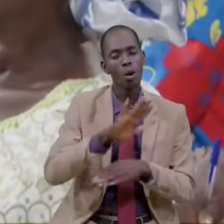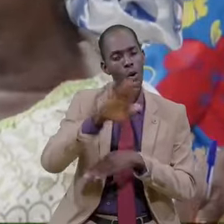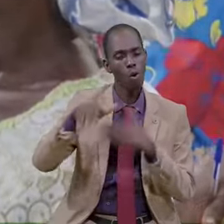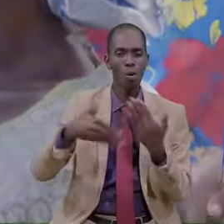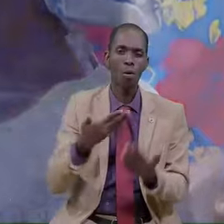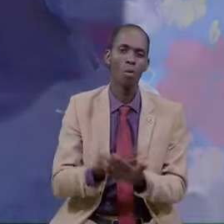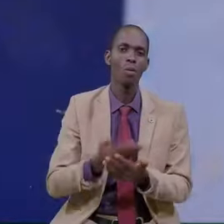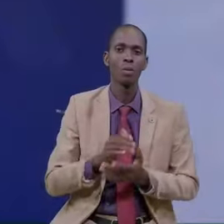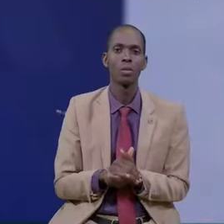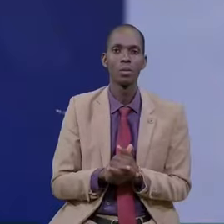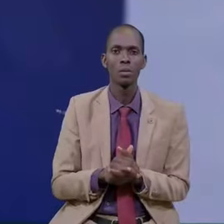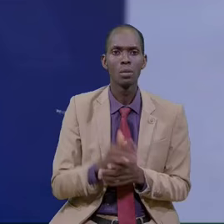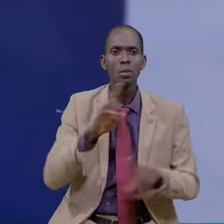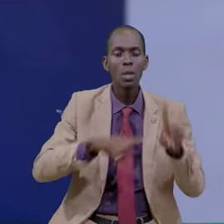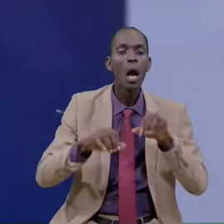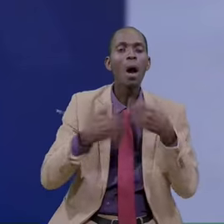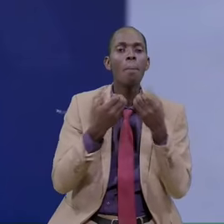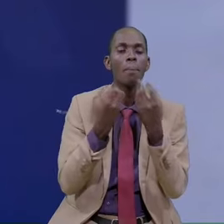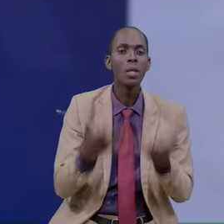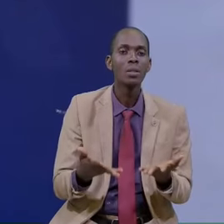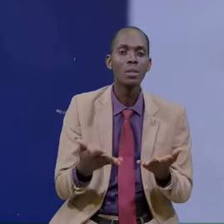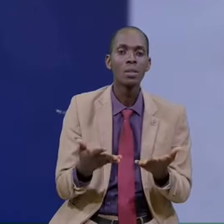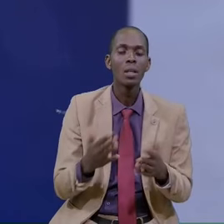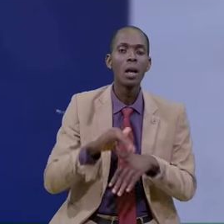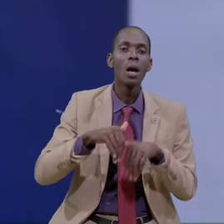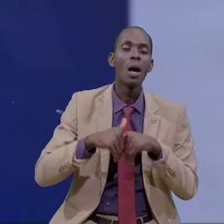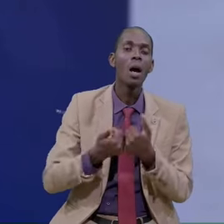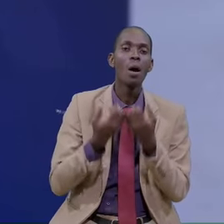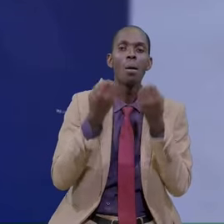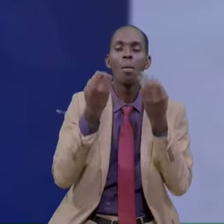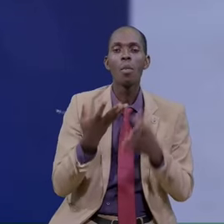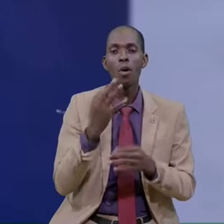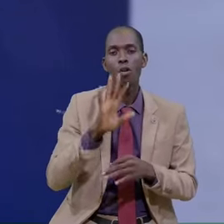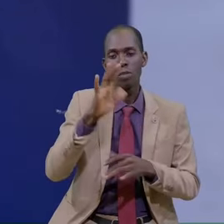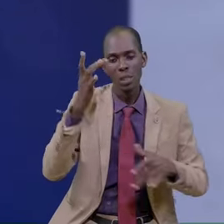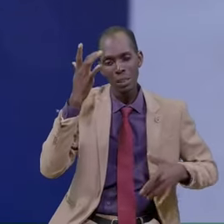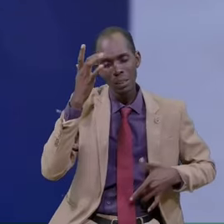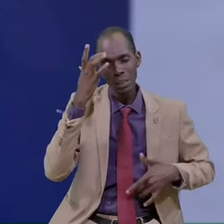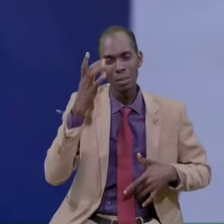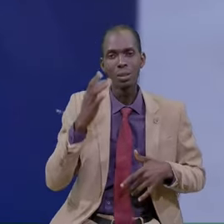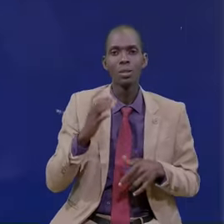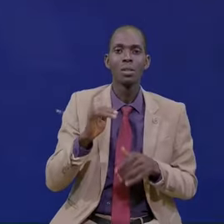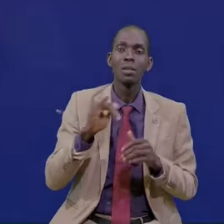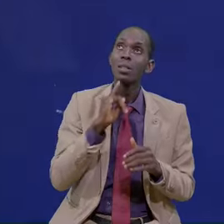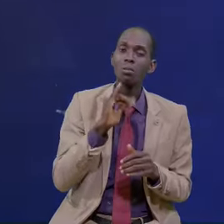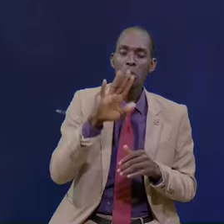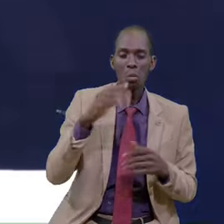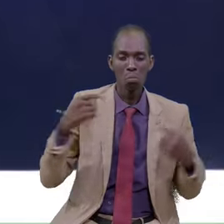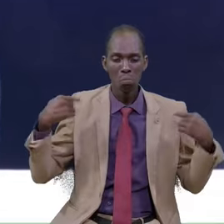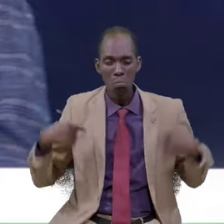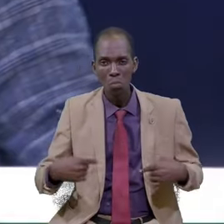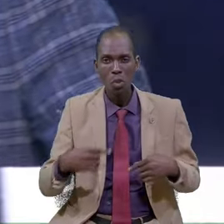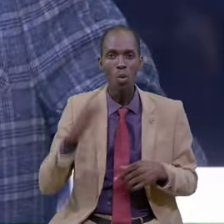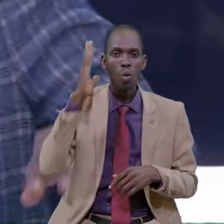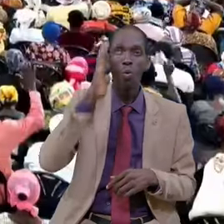tonight tell me how many of your sicknesses diseases infirmity will he